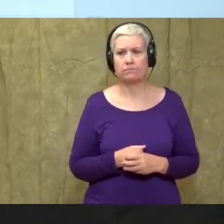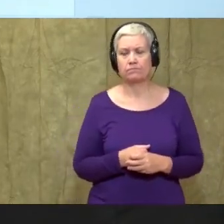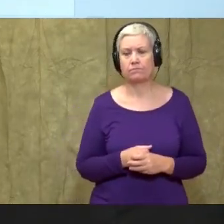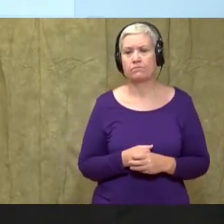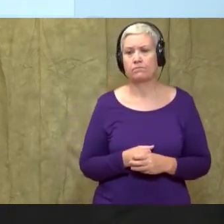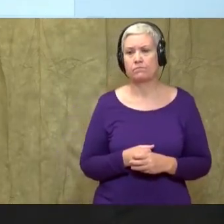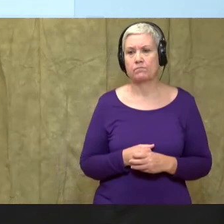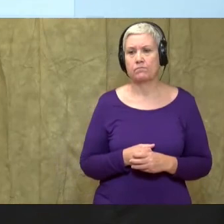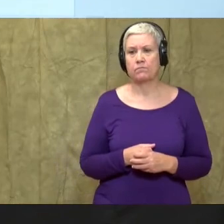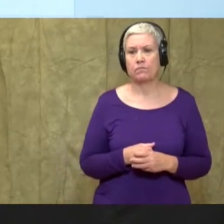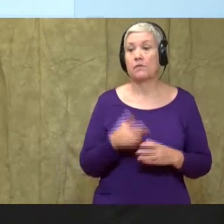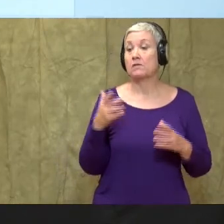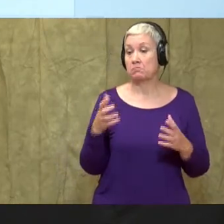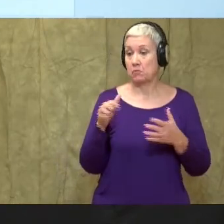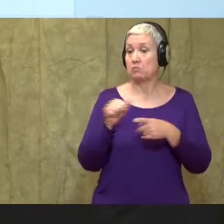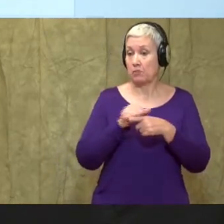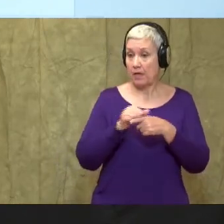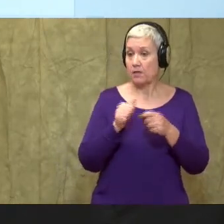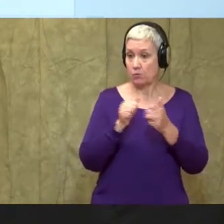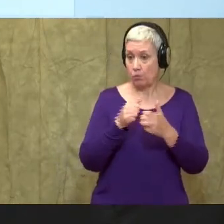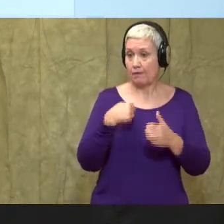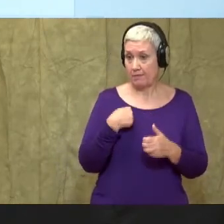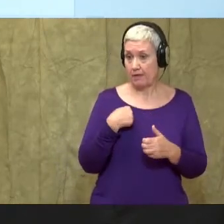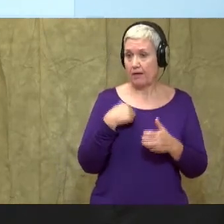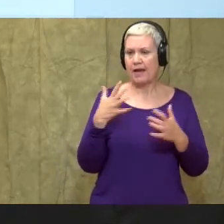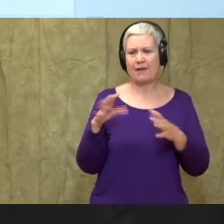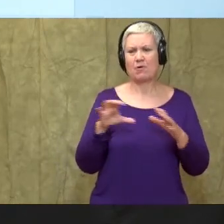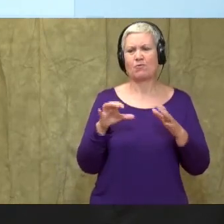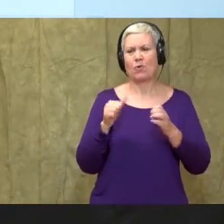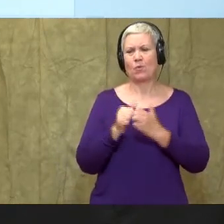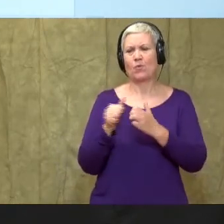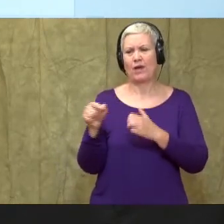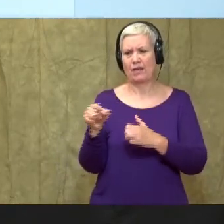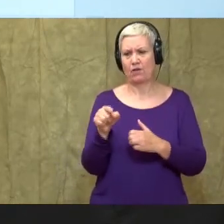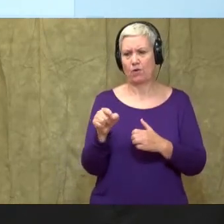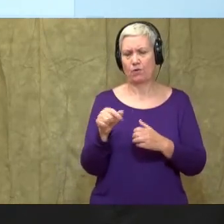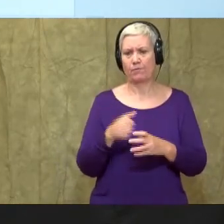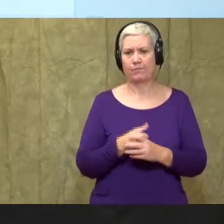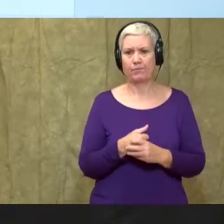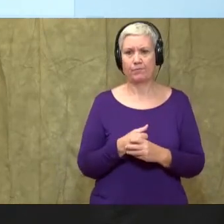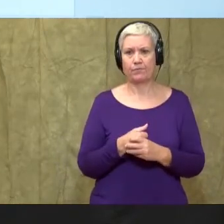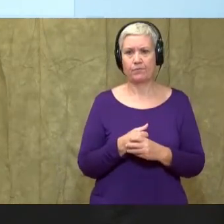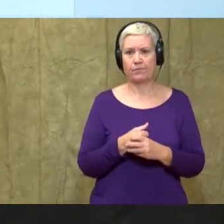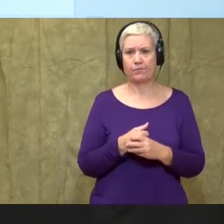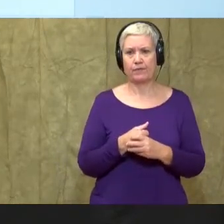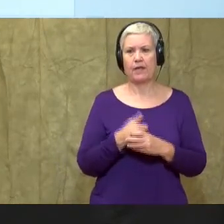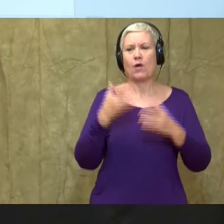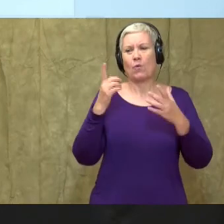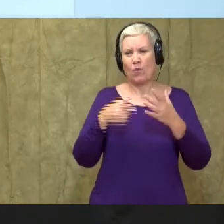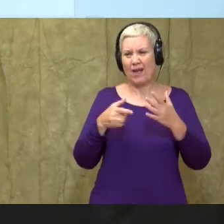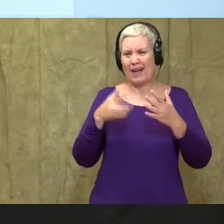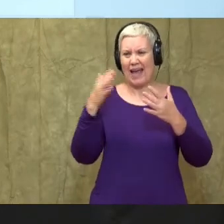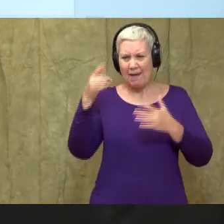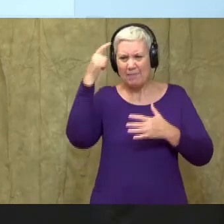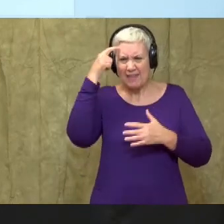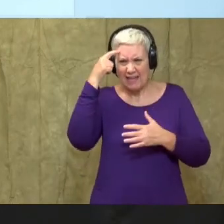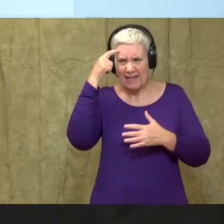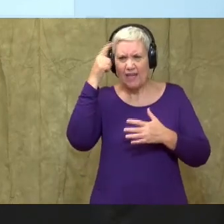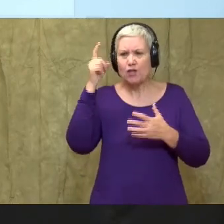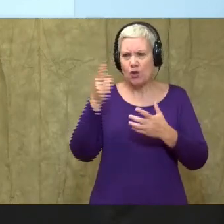Okay, so if you want to do some practice with me, and I'm going to do this with you, I'll show you how, what's going on in my head, and I'll show